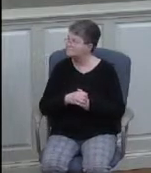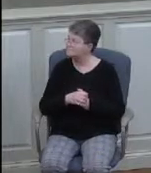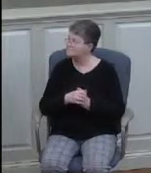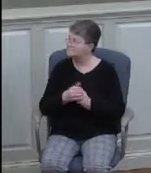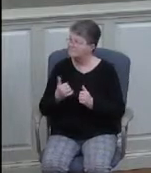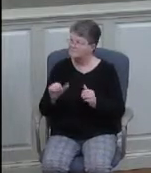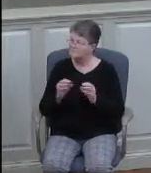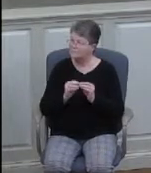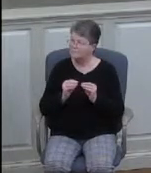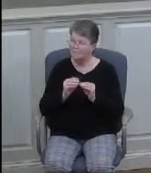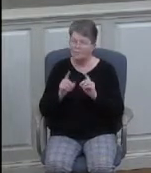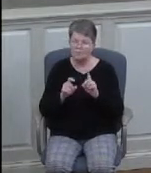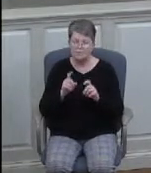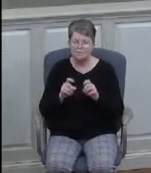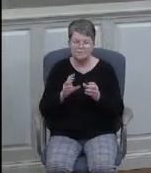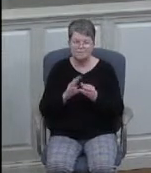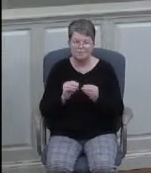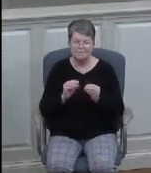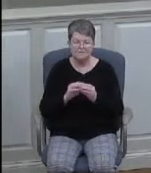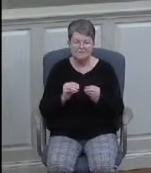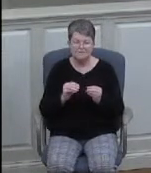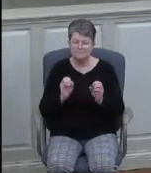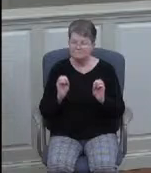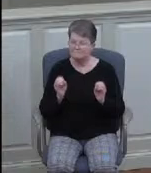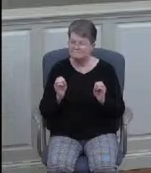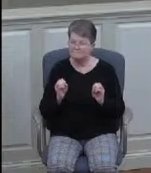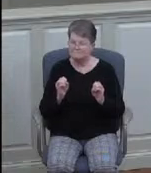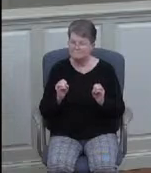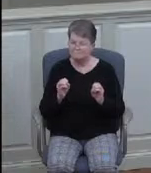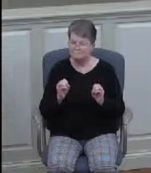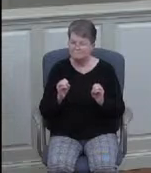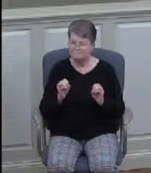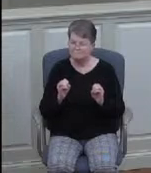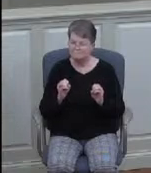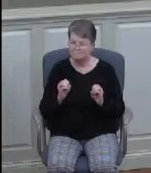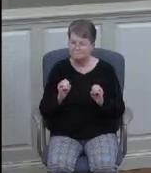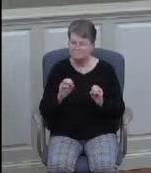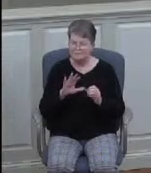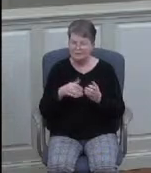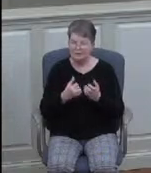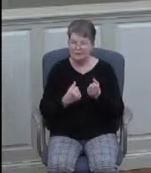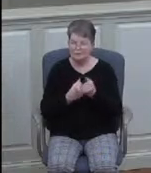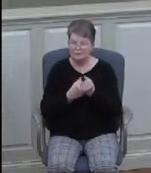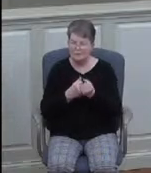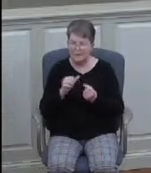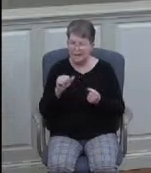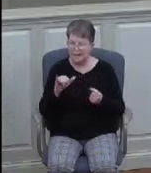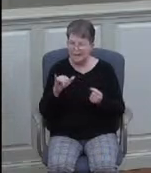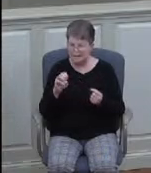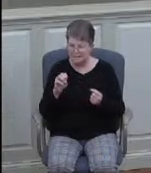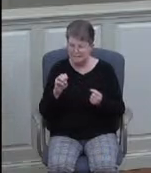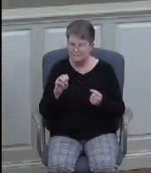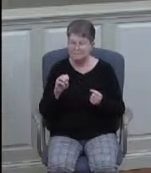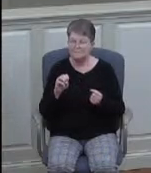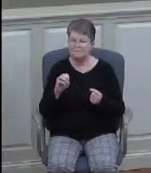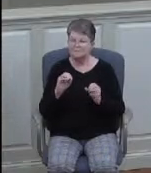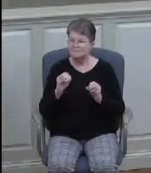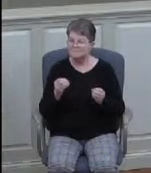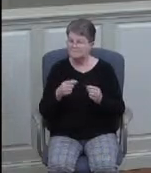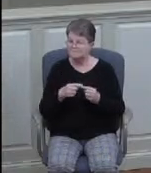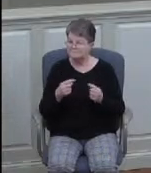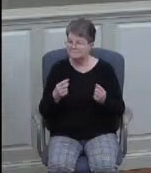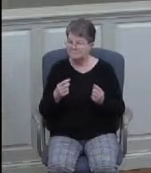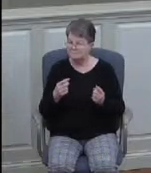Thank you. Any further questions or comments? Seeing none, all in favor signify by saying aye. Aye. Opposed, like